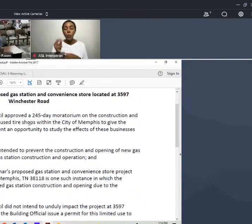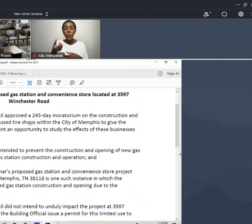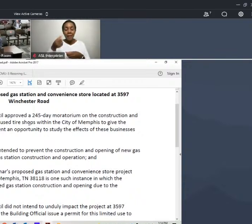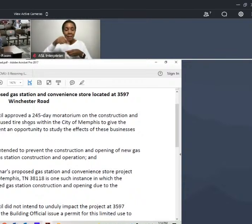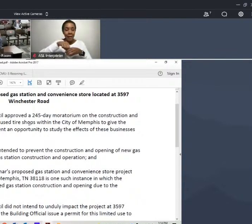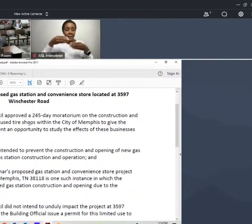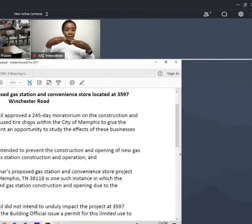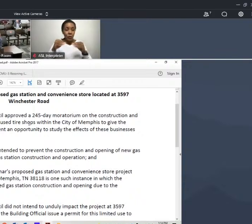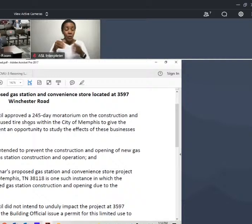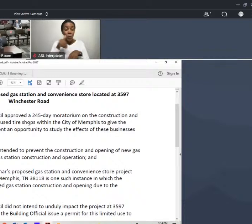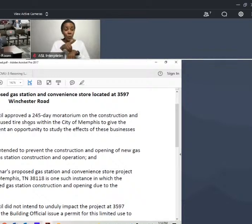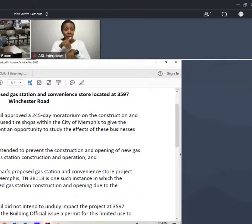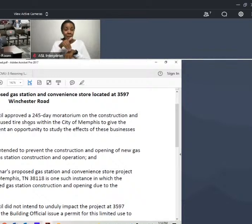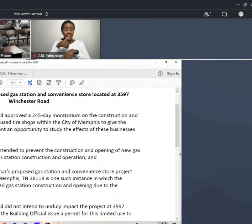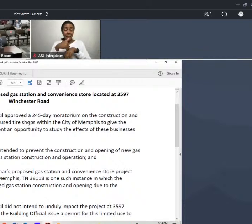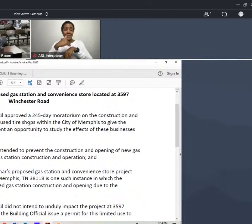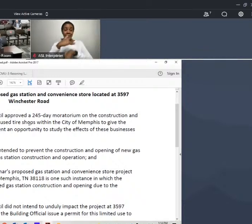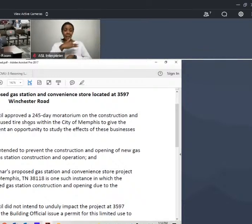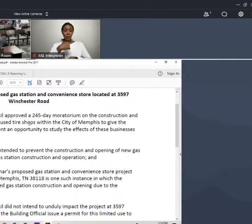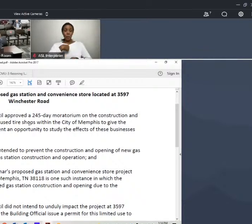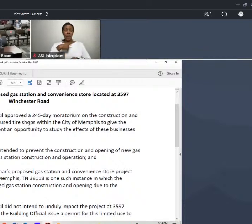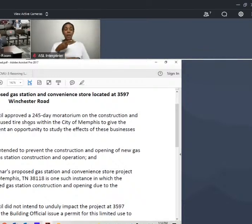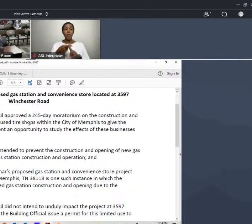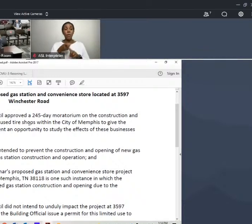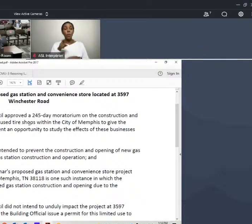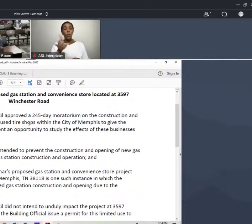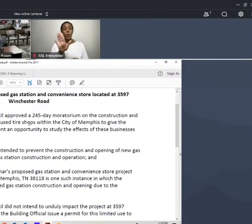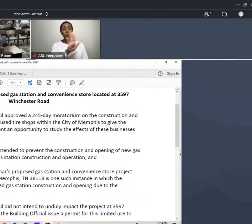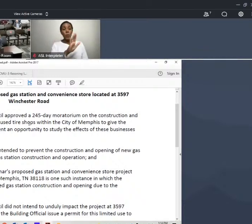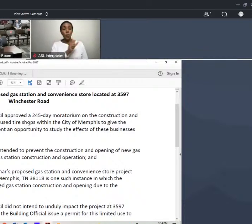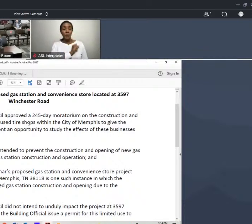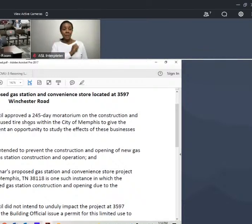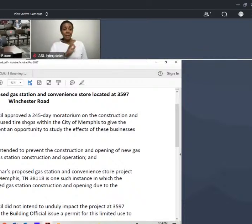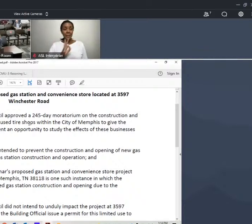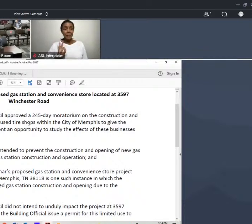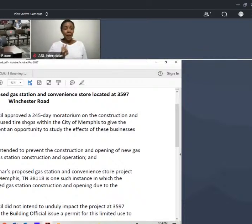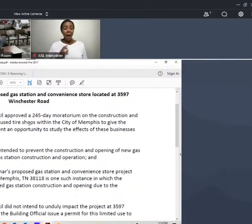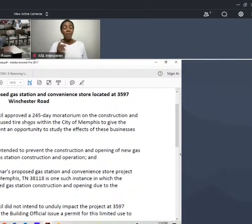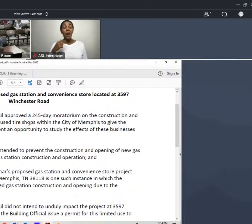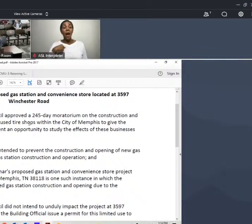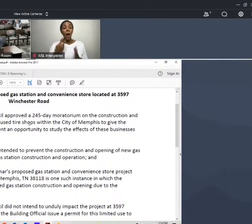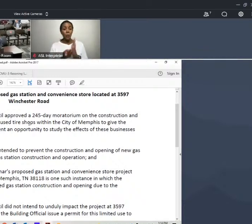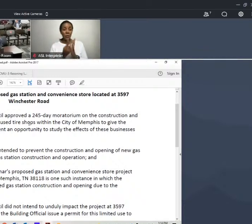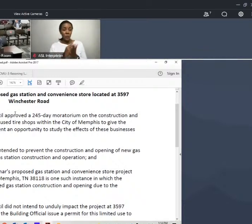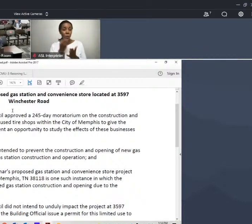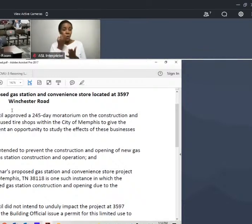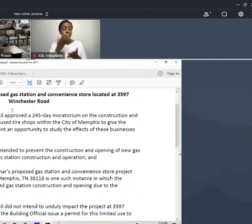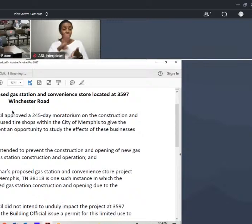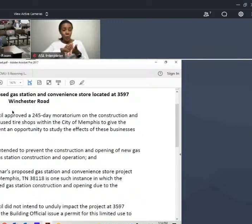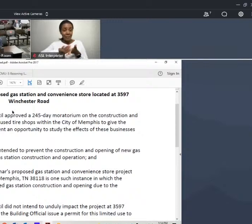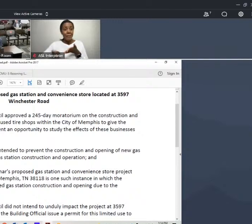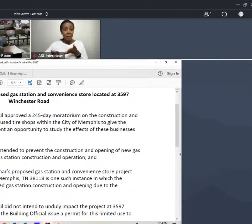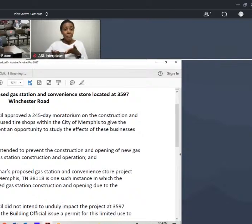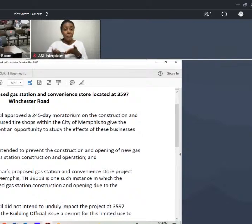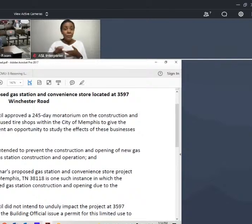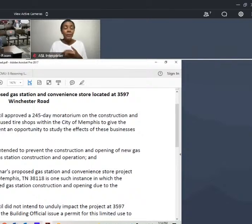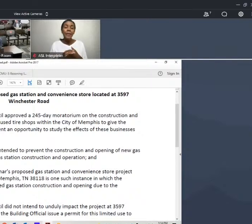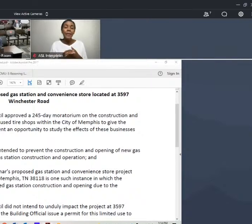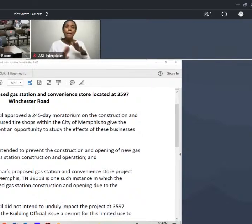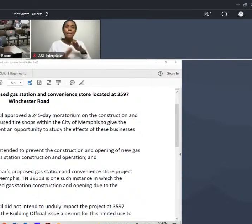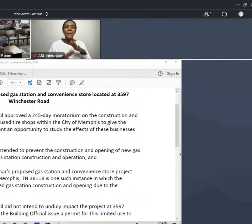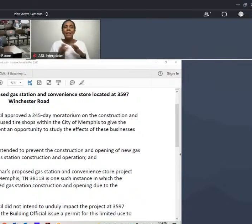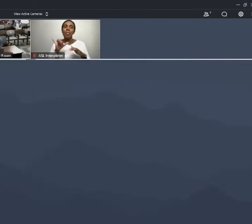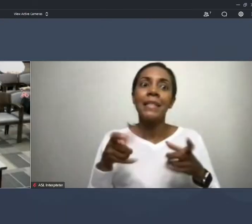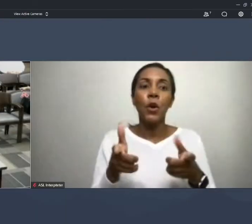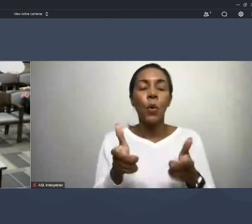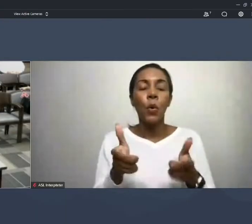staff. I review them to see if they are eligible for such an exemption, and basically that's a quick